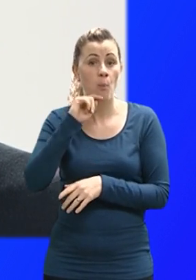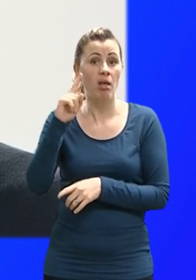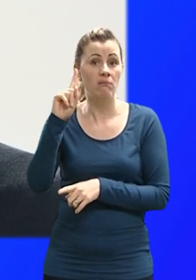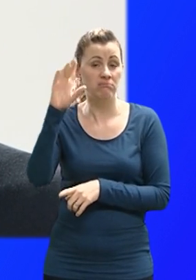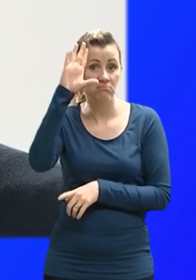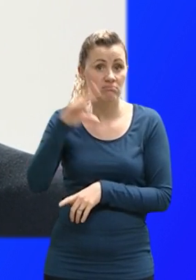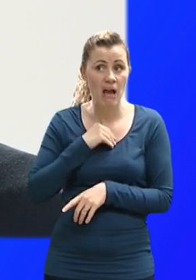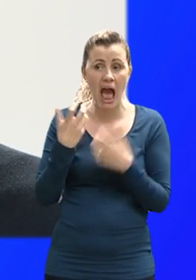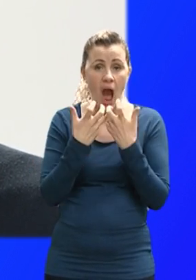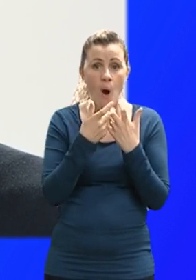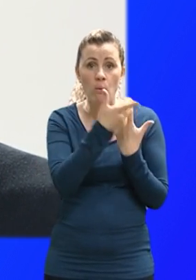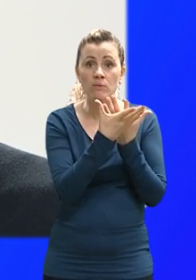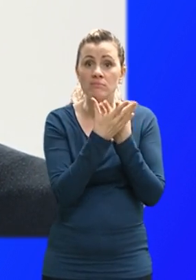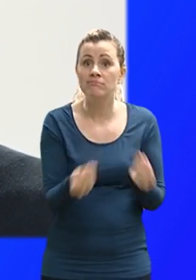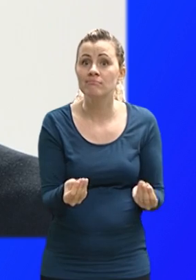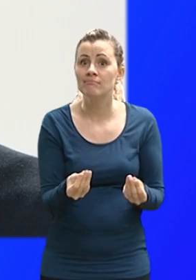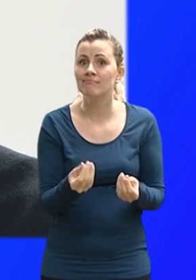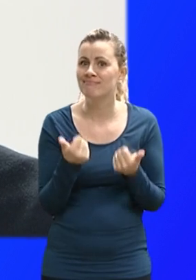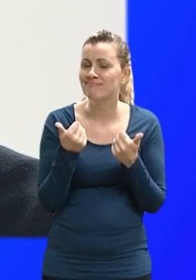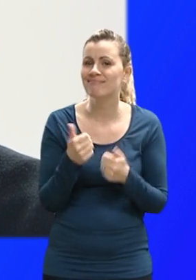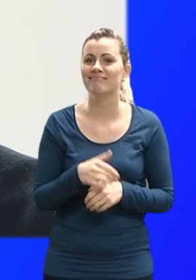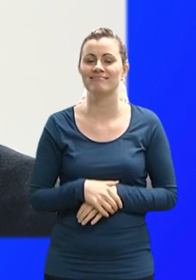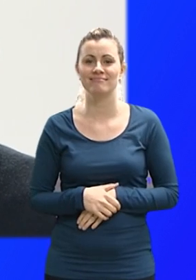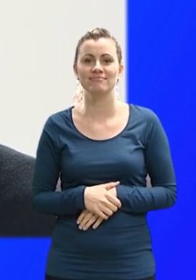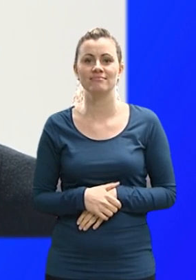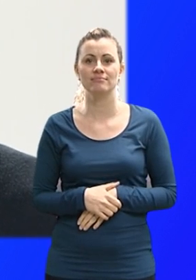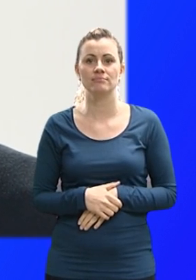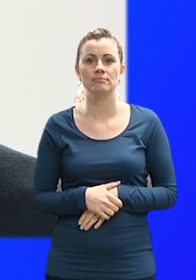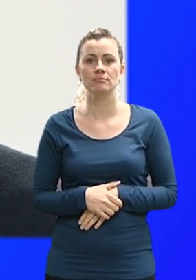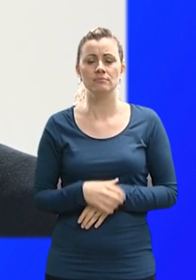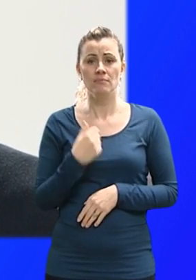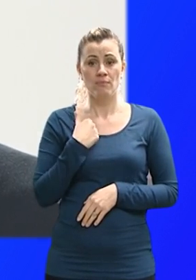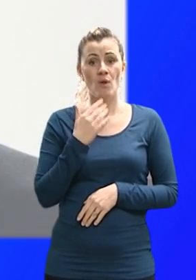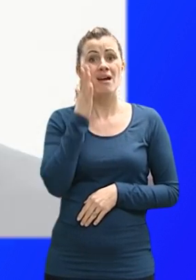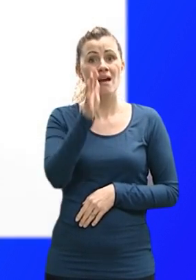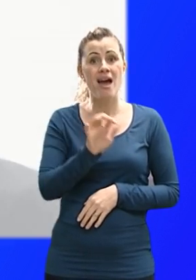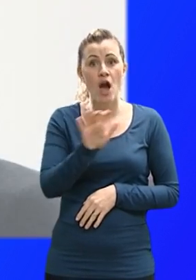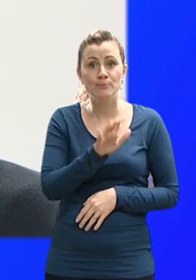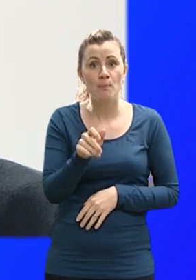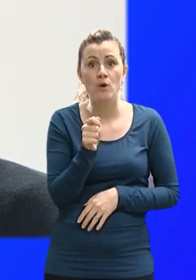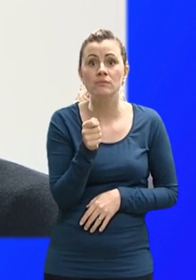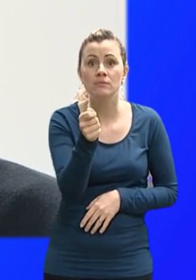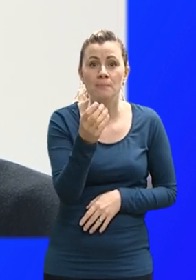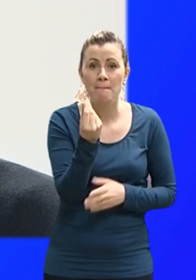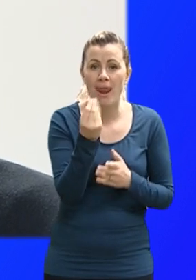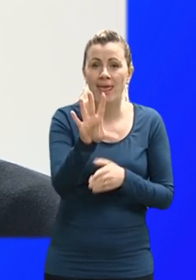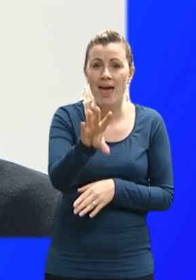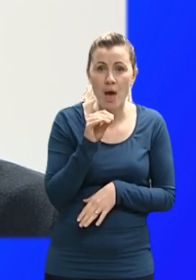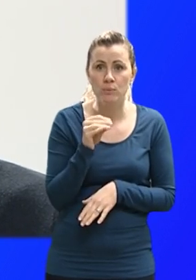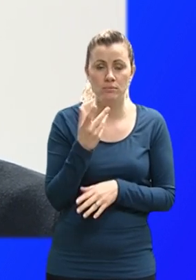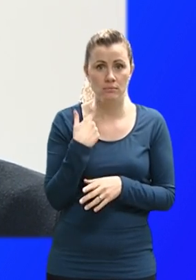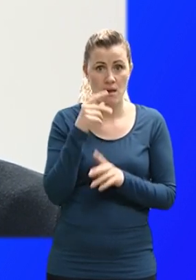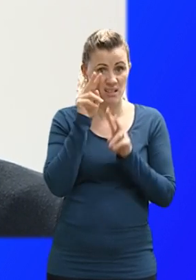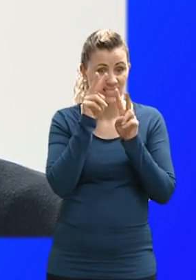amiss, I can ring him up, and again he'll tell me what's what. Because I can't see to use an